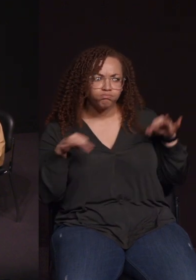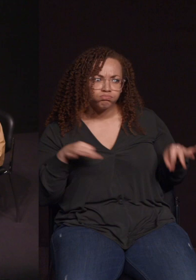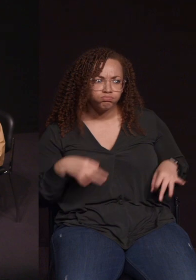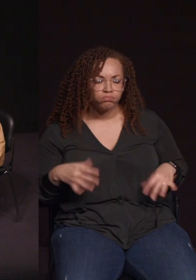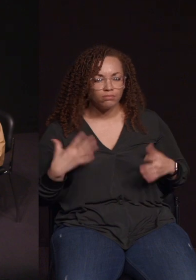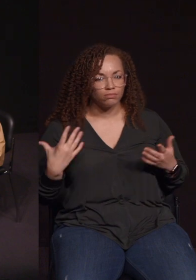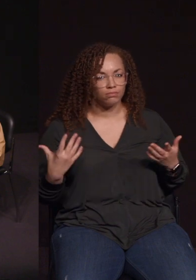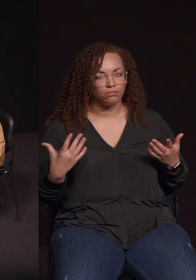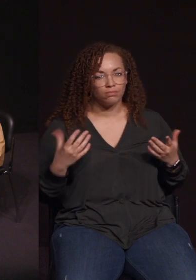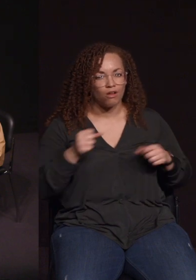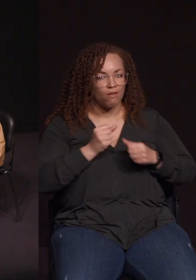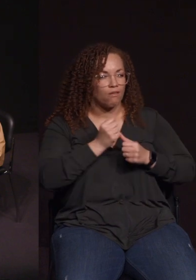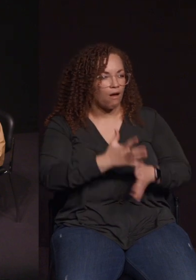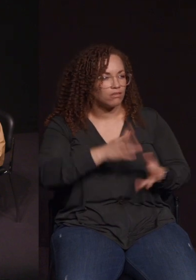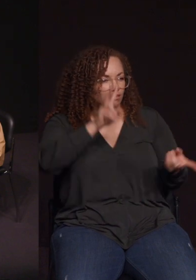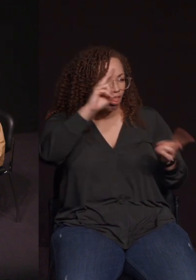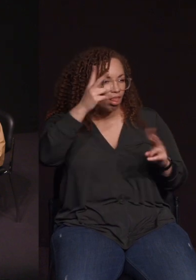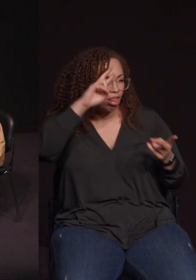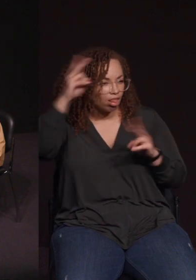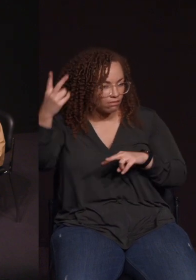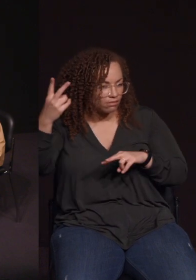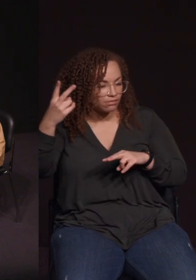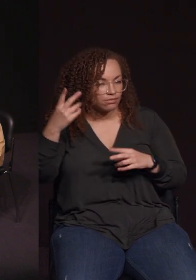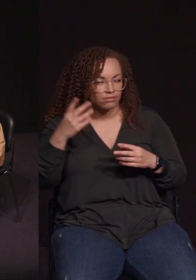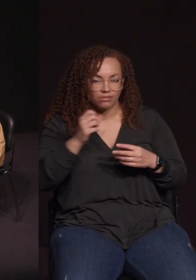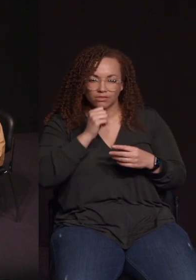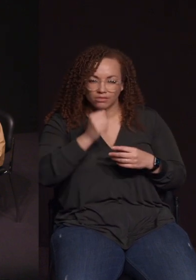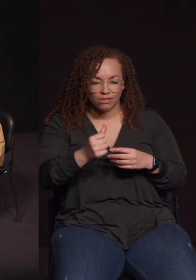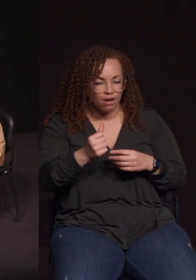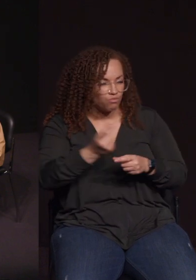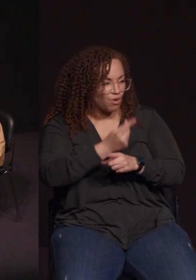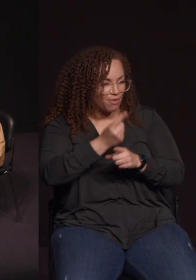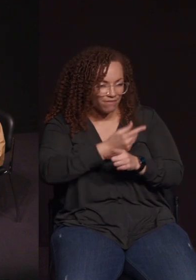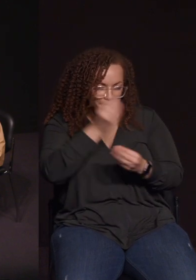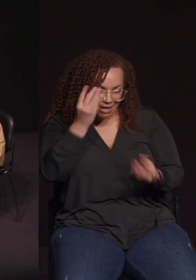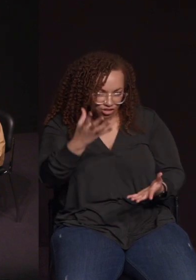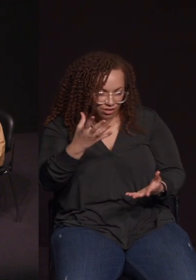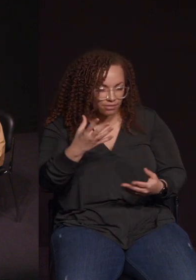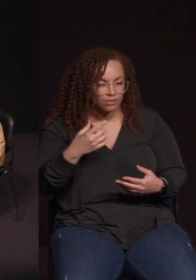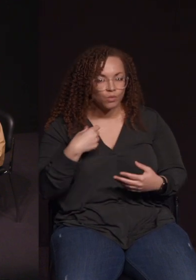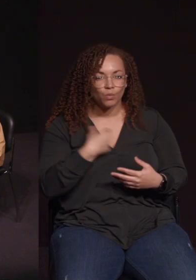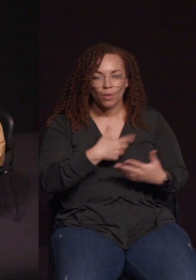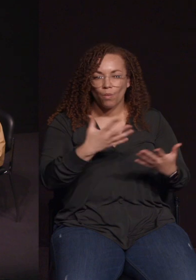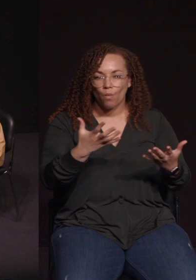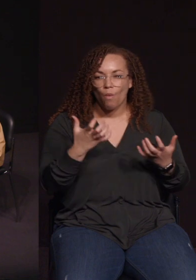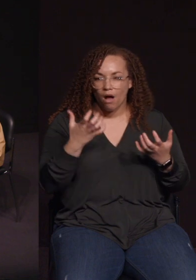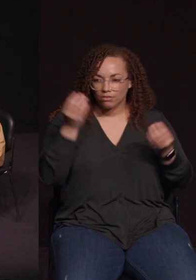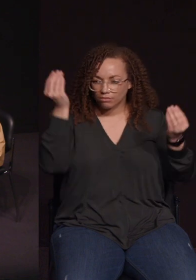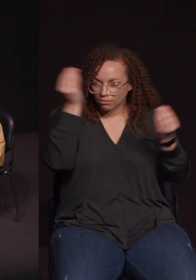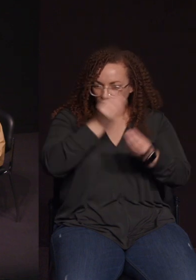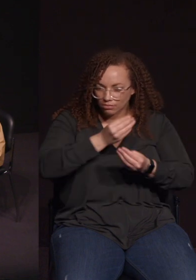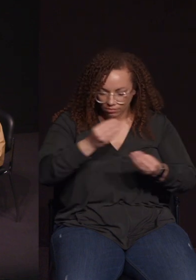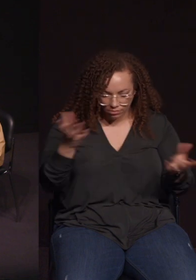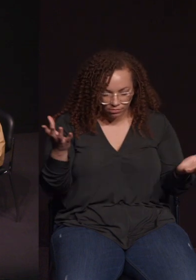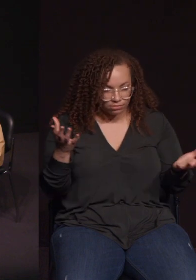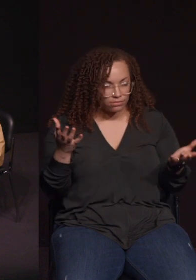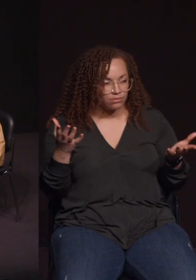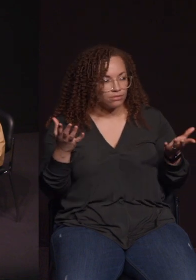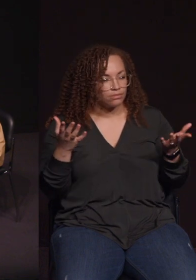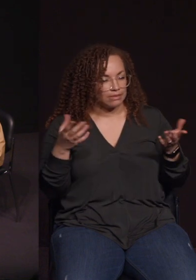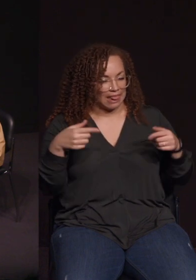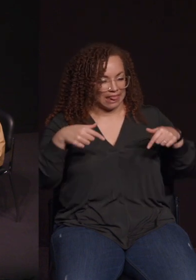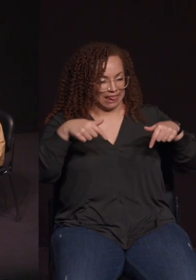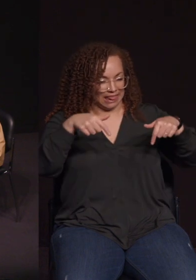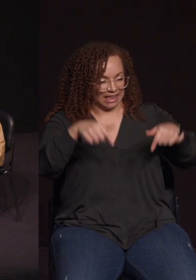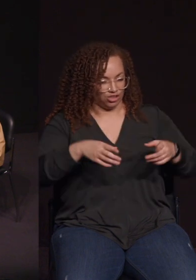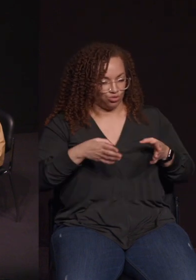need markings and information for people that just want to know what this walk down this street was that